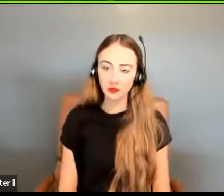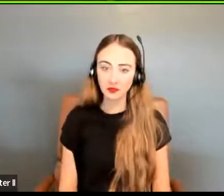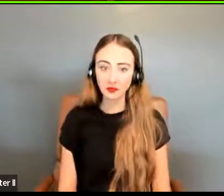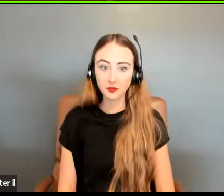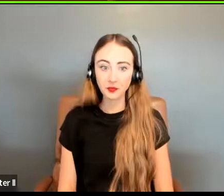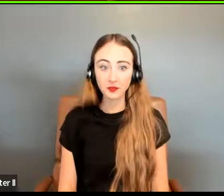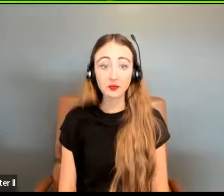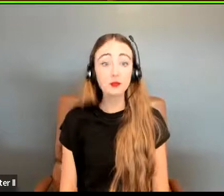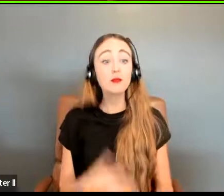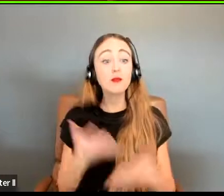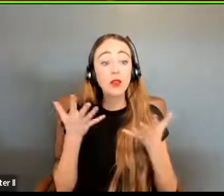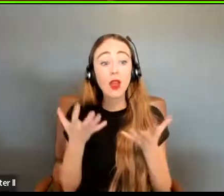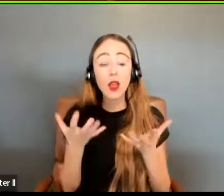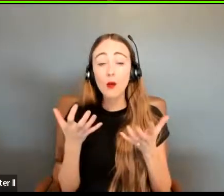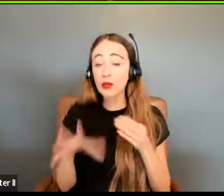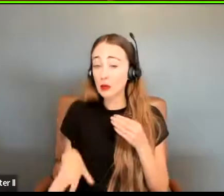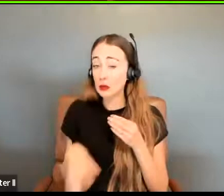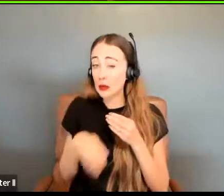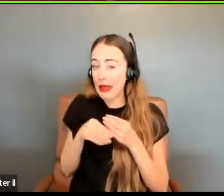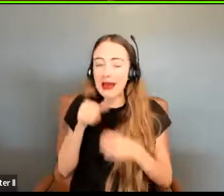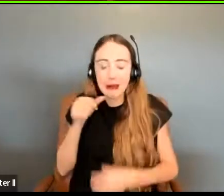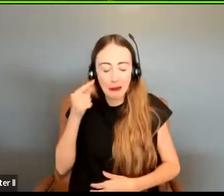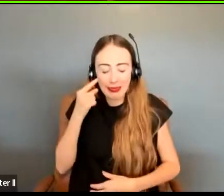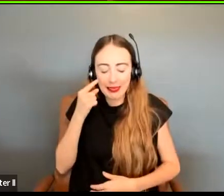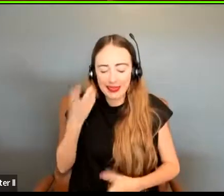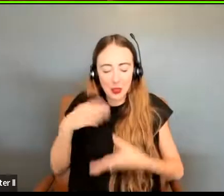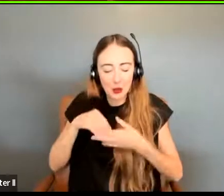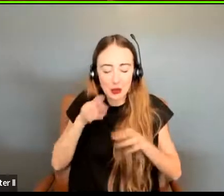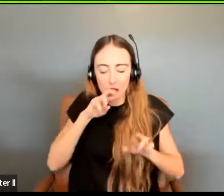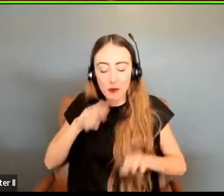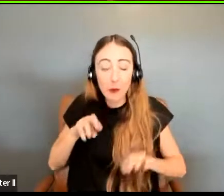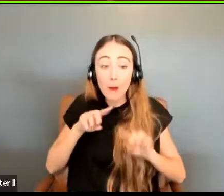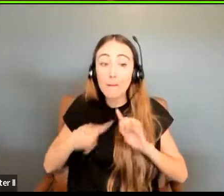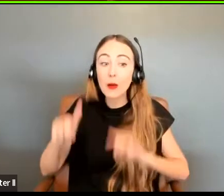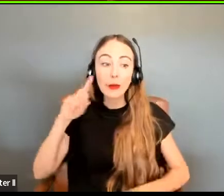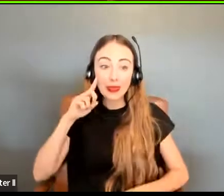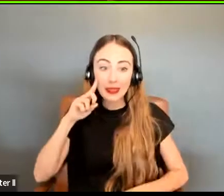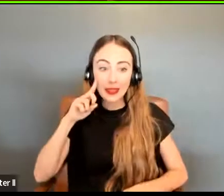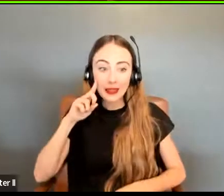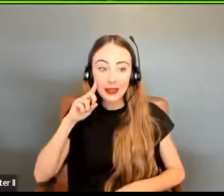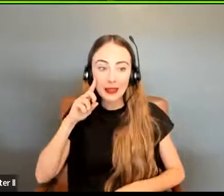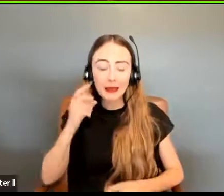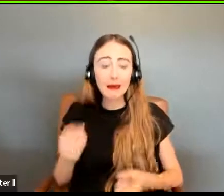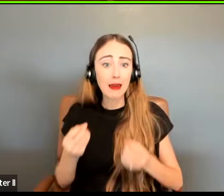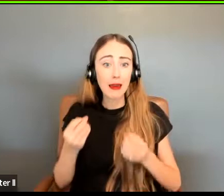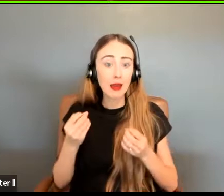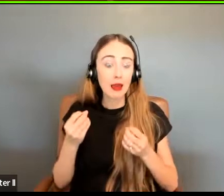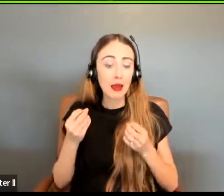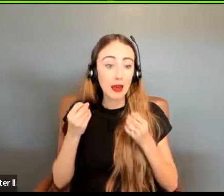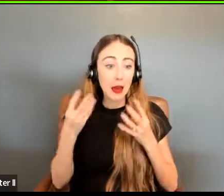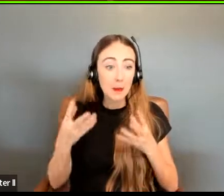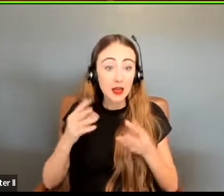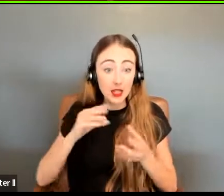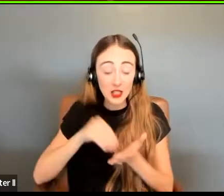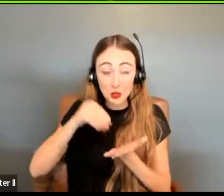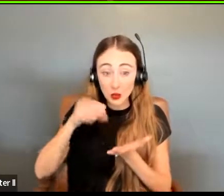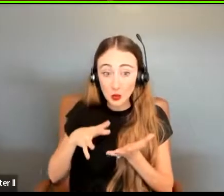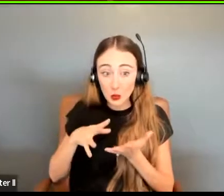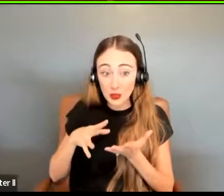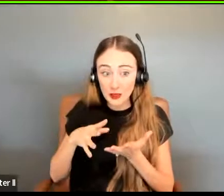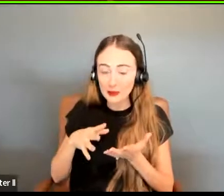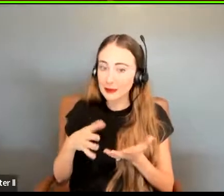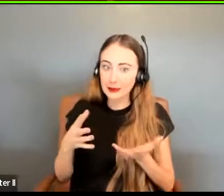I will add, I don't think this is in the report. We think that the number of students each year would be in the